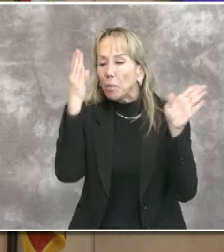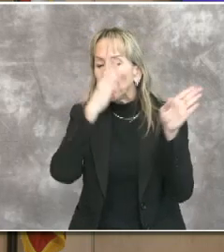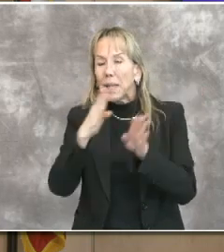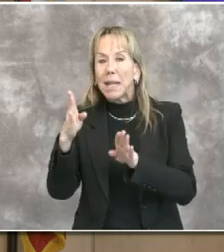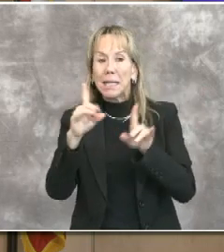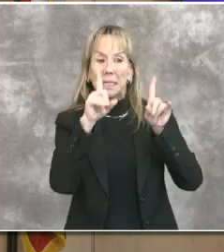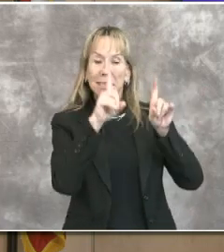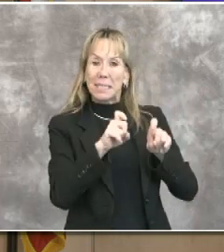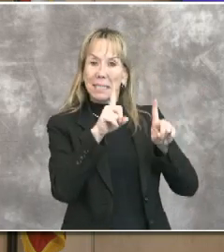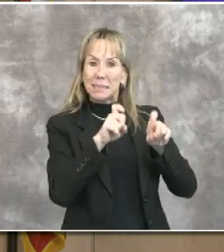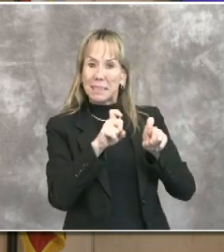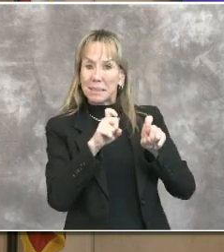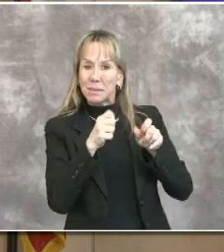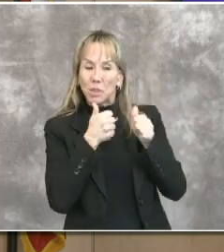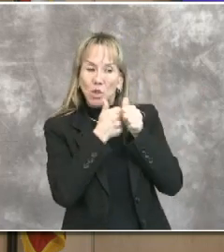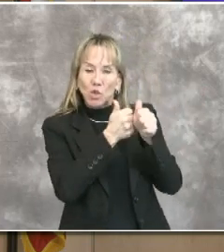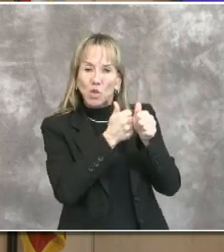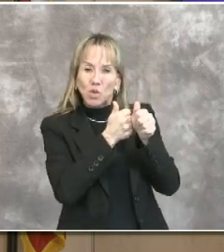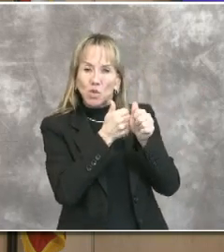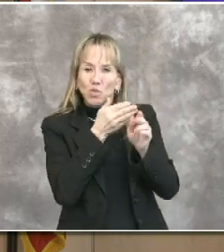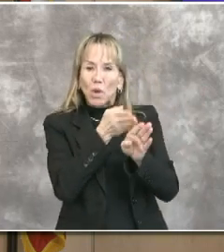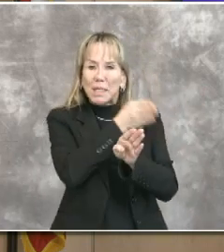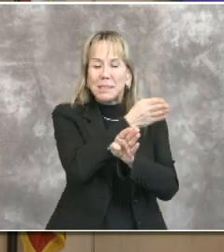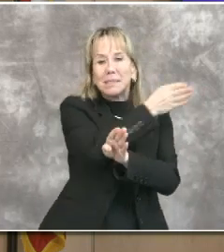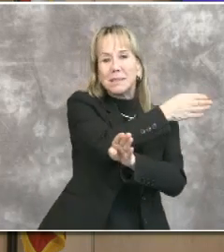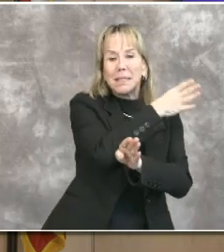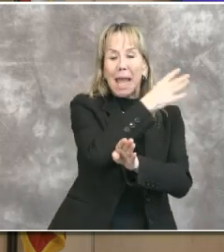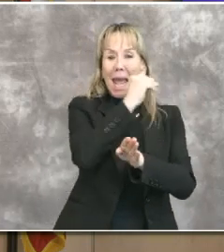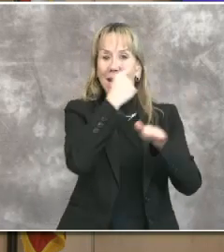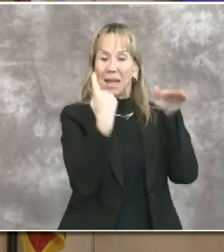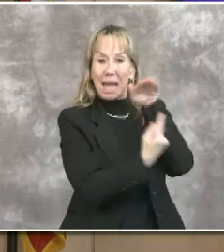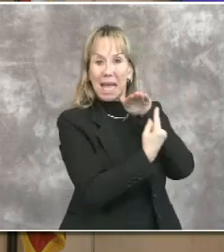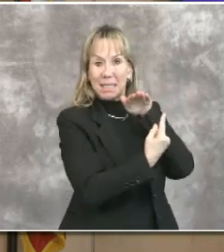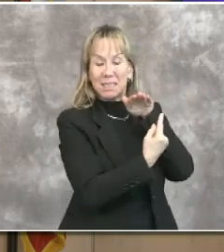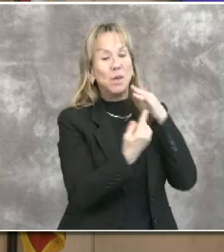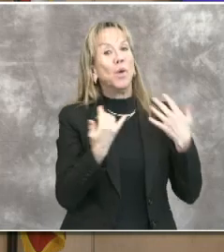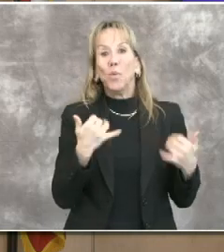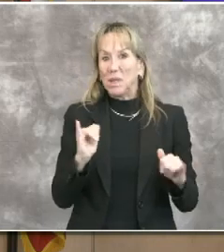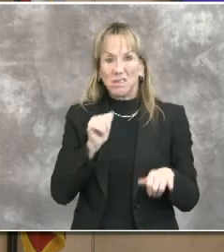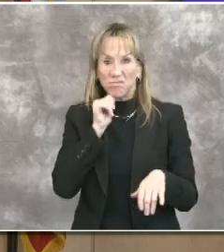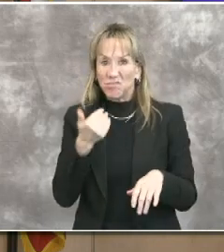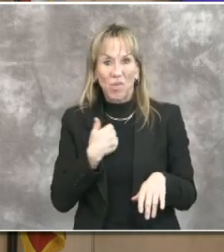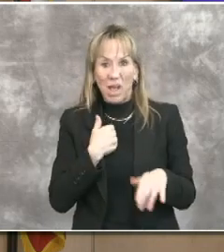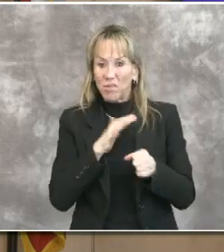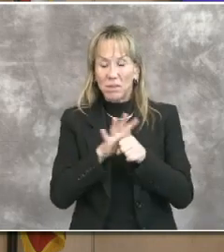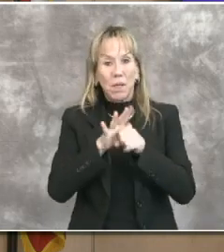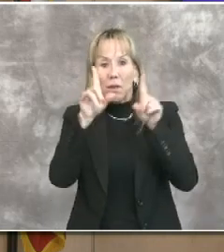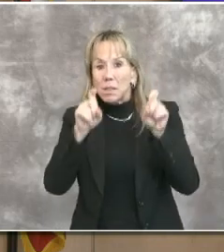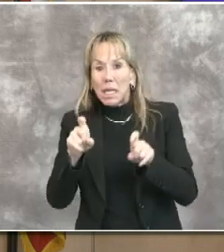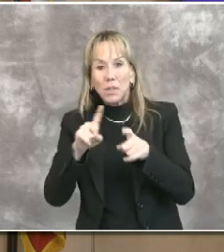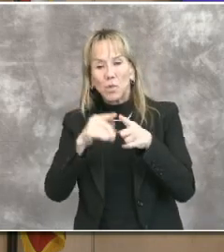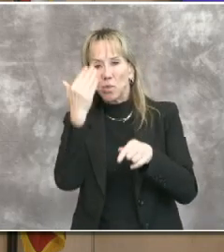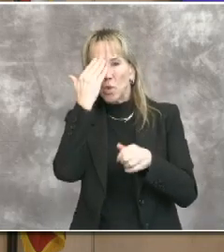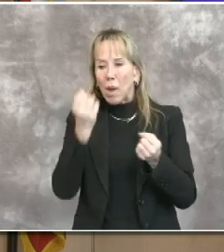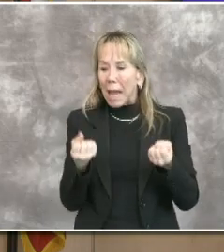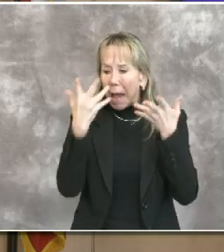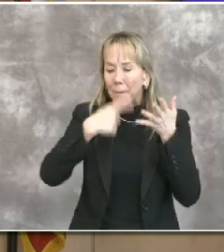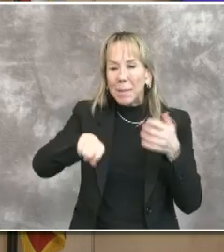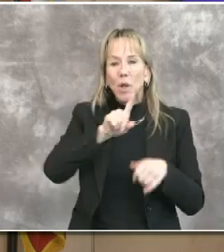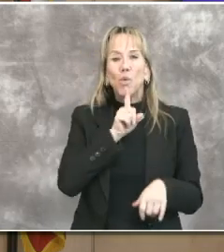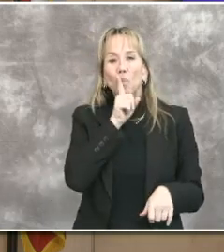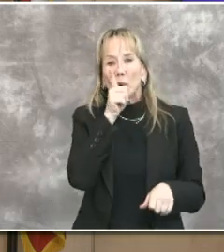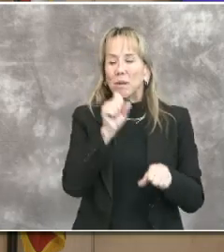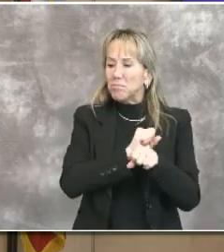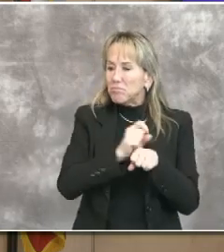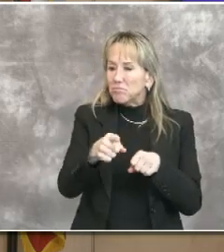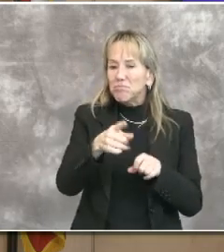and isolation. We still don't have enough testing capacity to determine how many people are sick, to track every